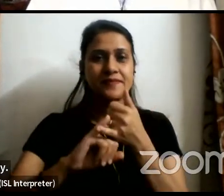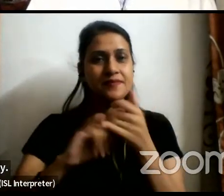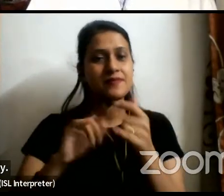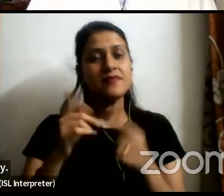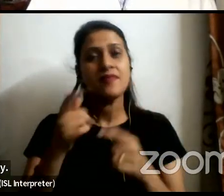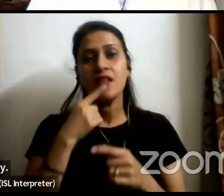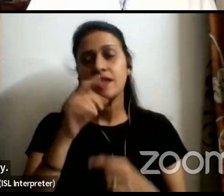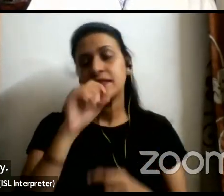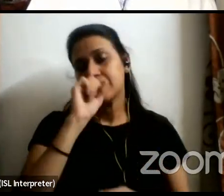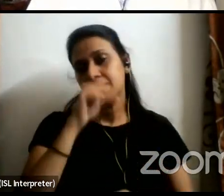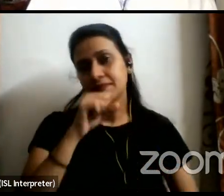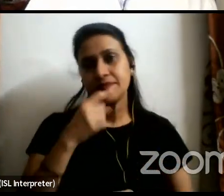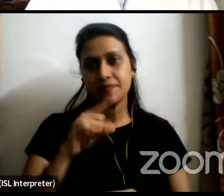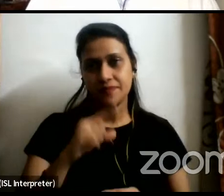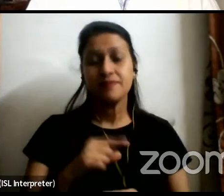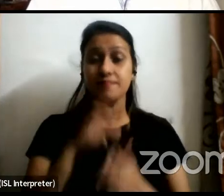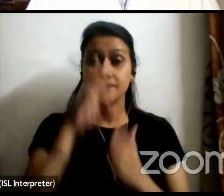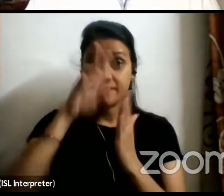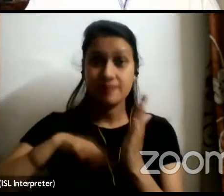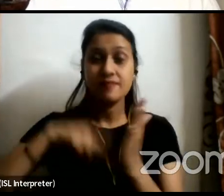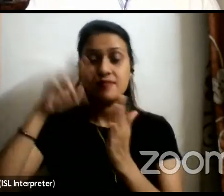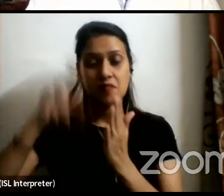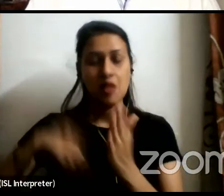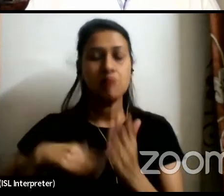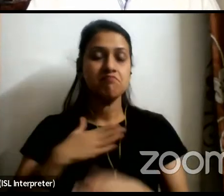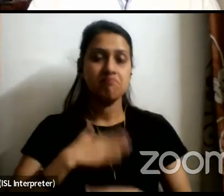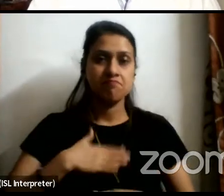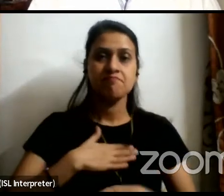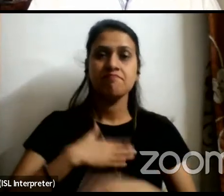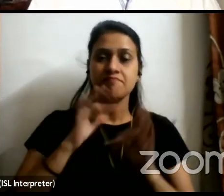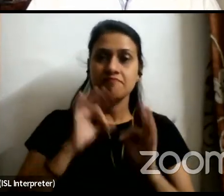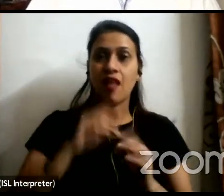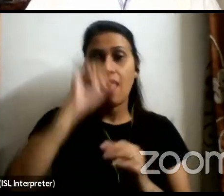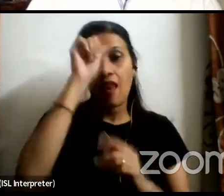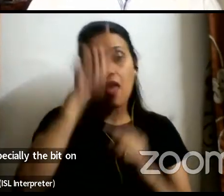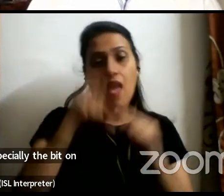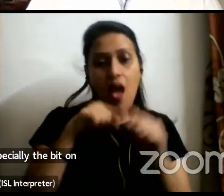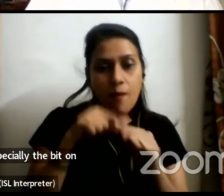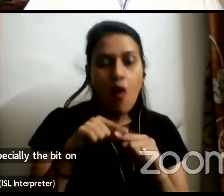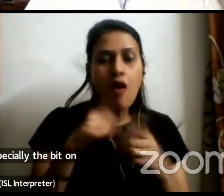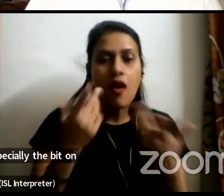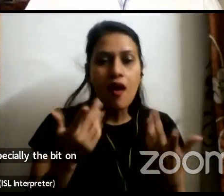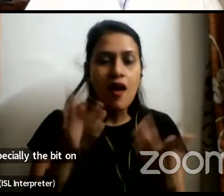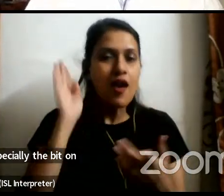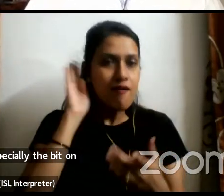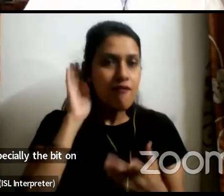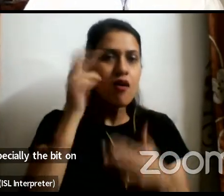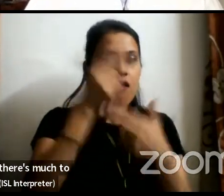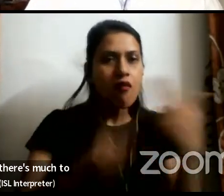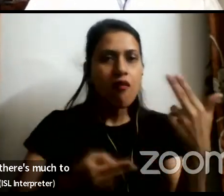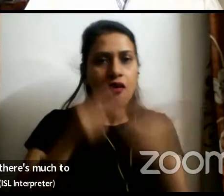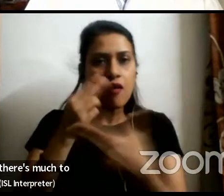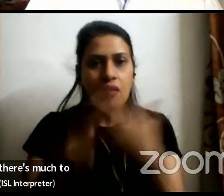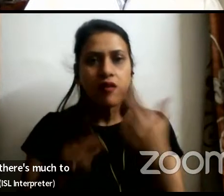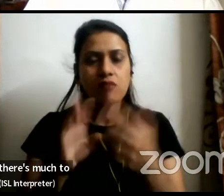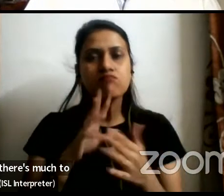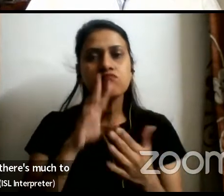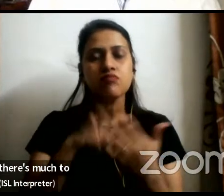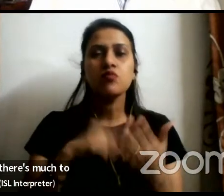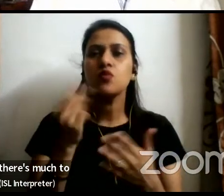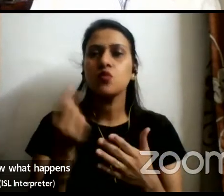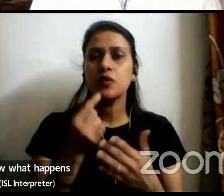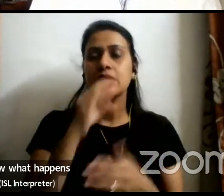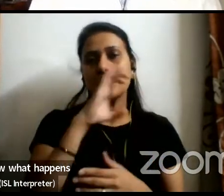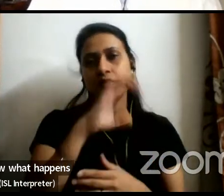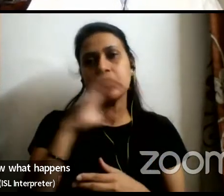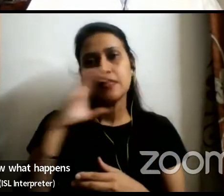I personally enjoyed reading, because there's much to learn in India just in terms of, what happens to a case after it's heard by the CCI.